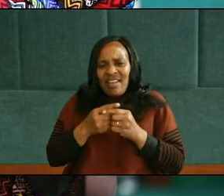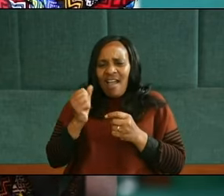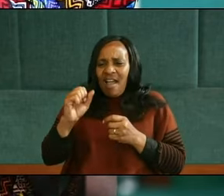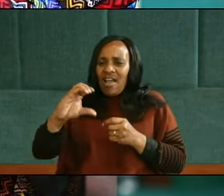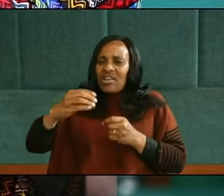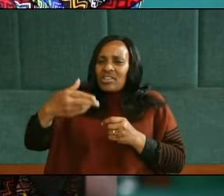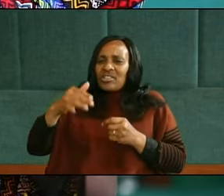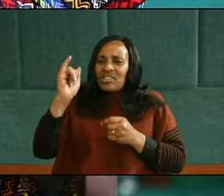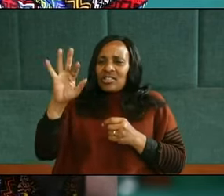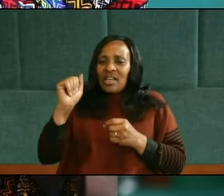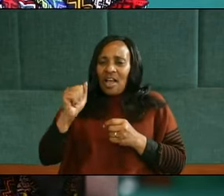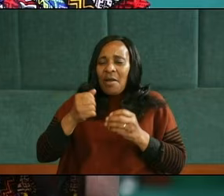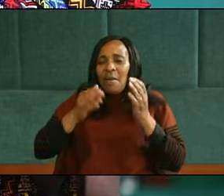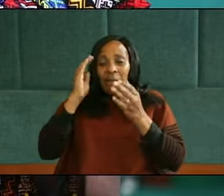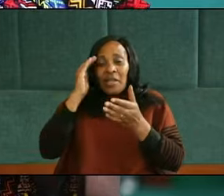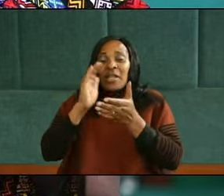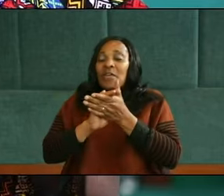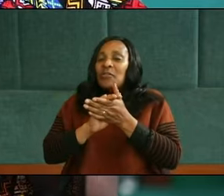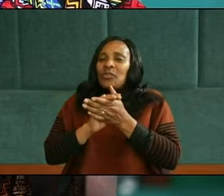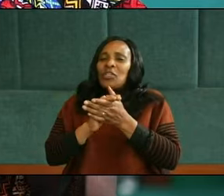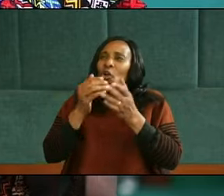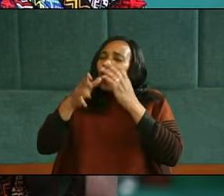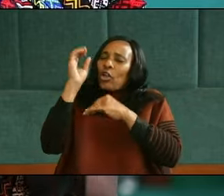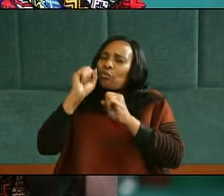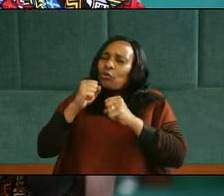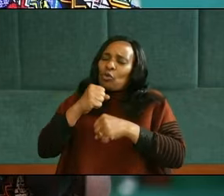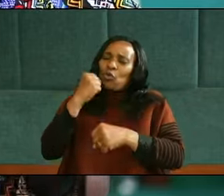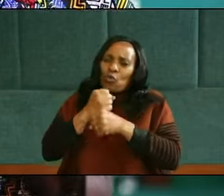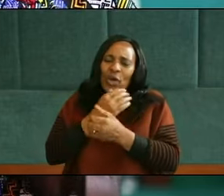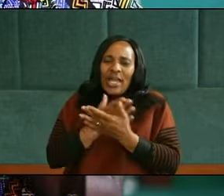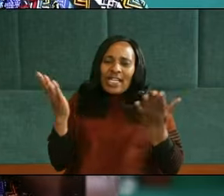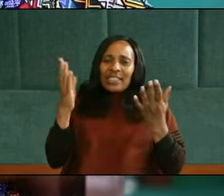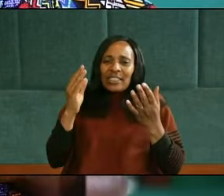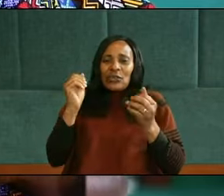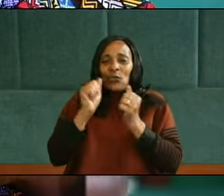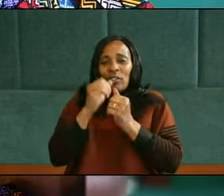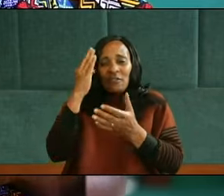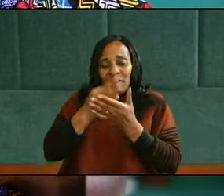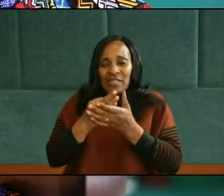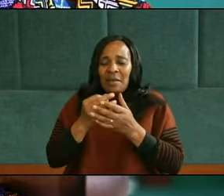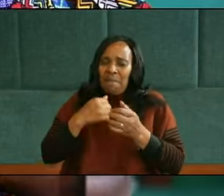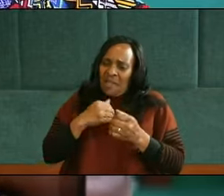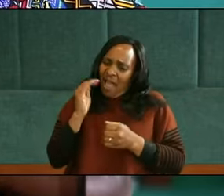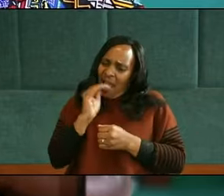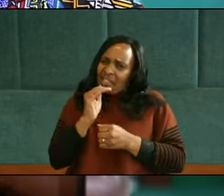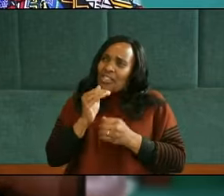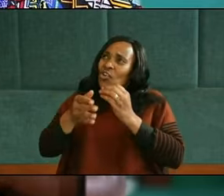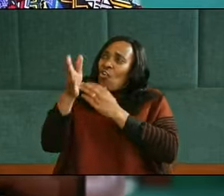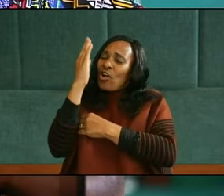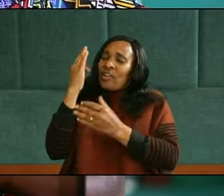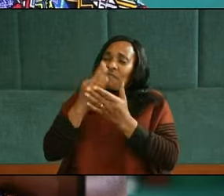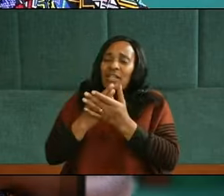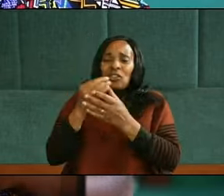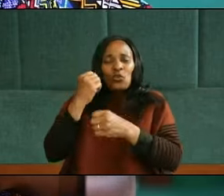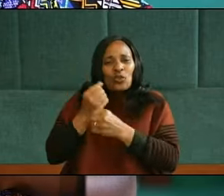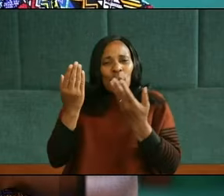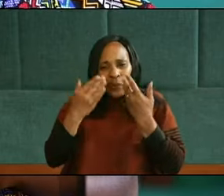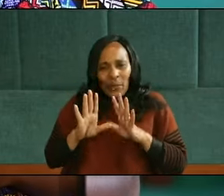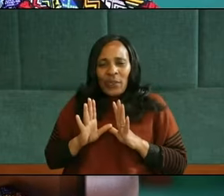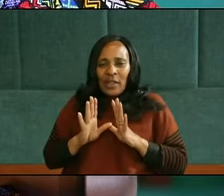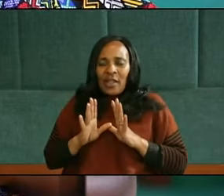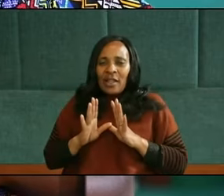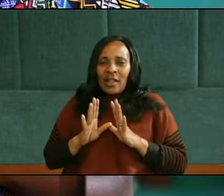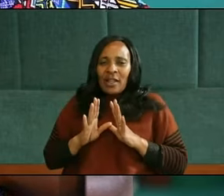can truly do anything for those who ask with faith. I asked him with faith on my way to school, and he did it, she